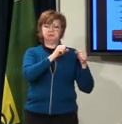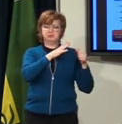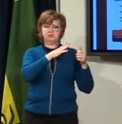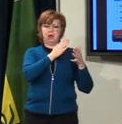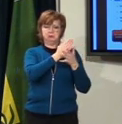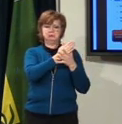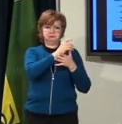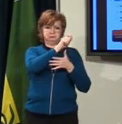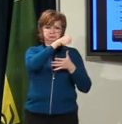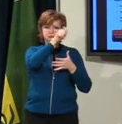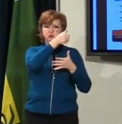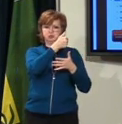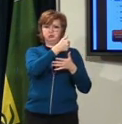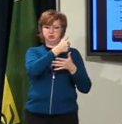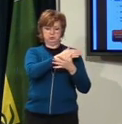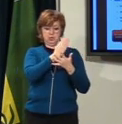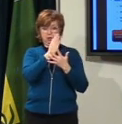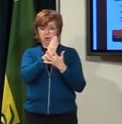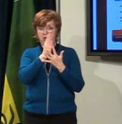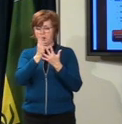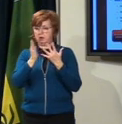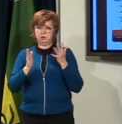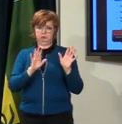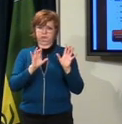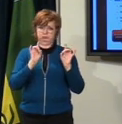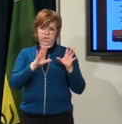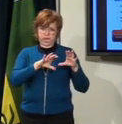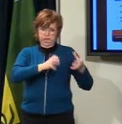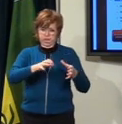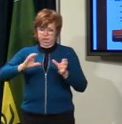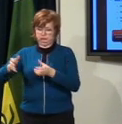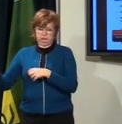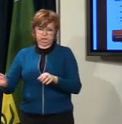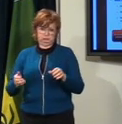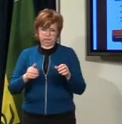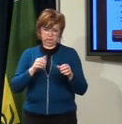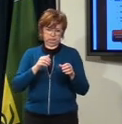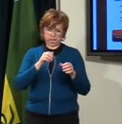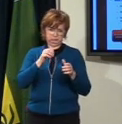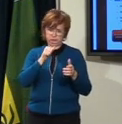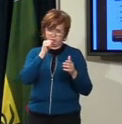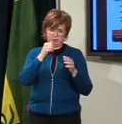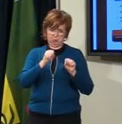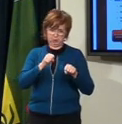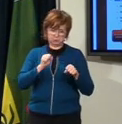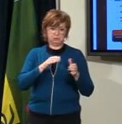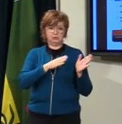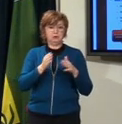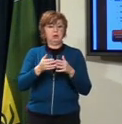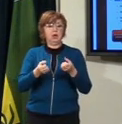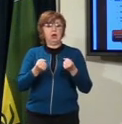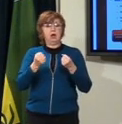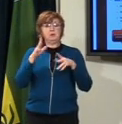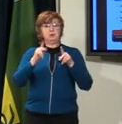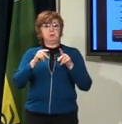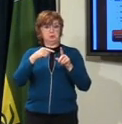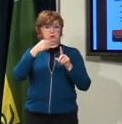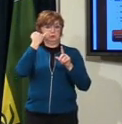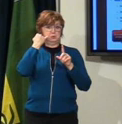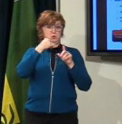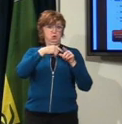though. In terms of case monitoring and contact monitoring, which happens daily after the person